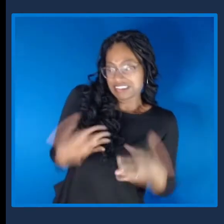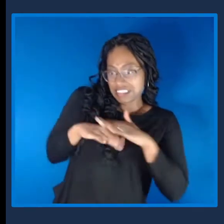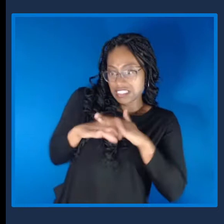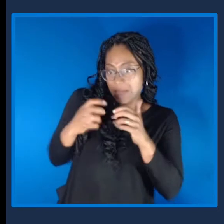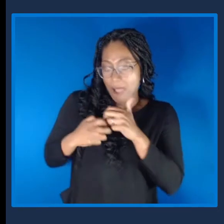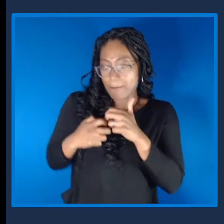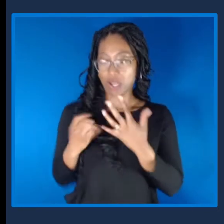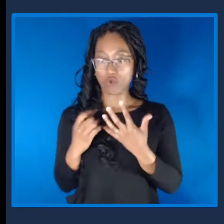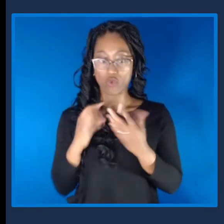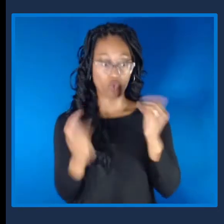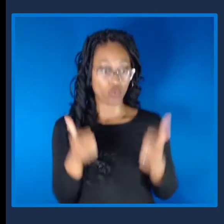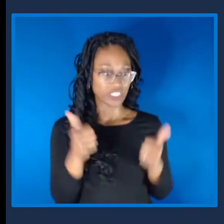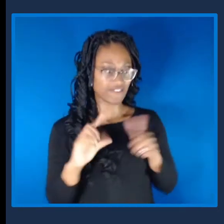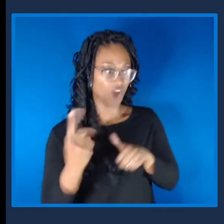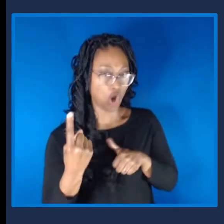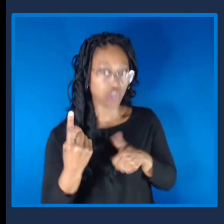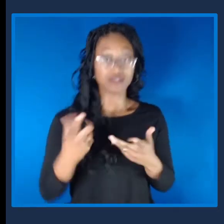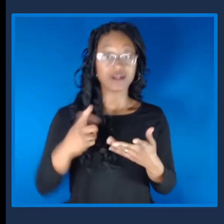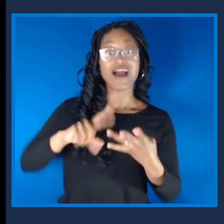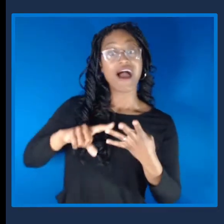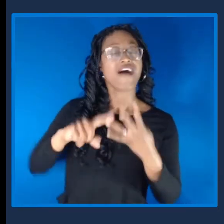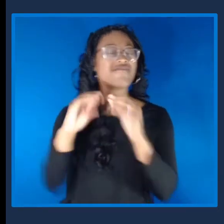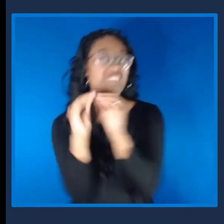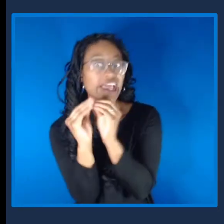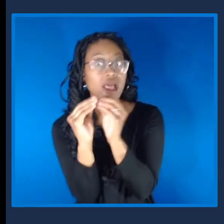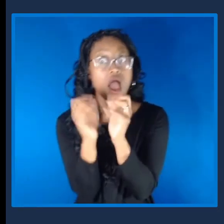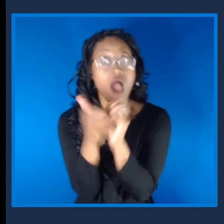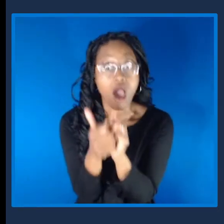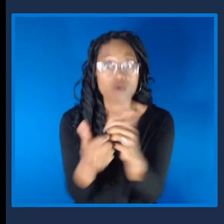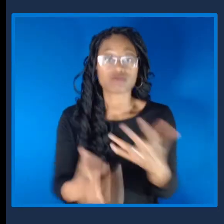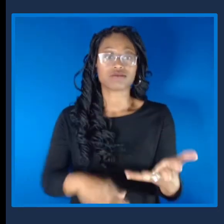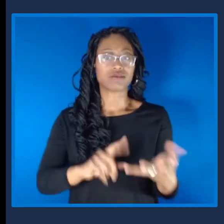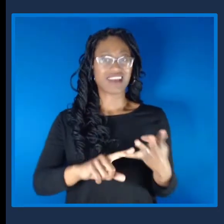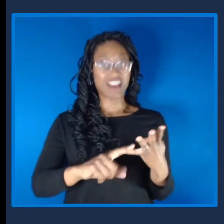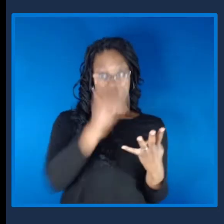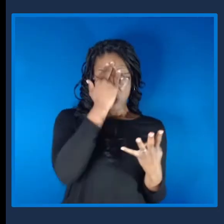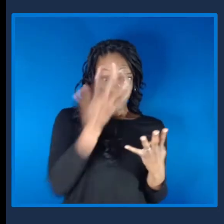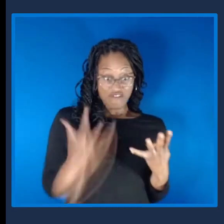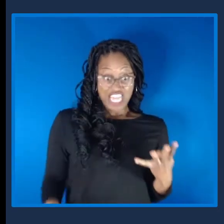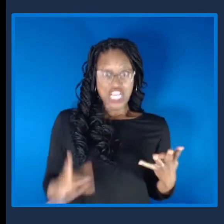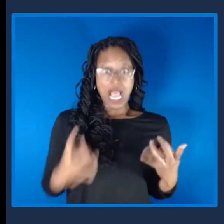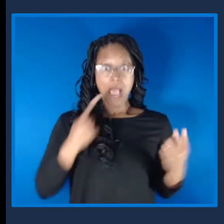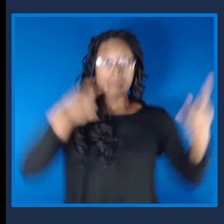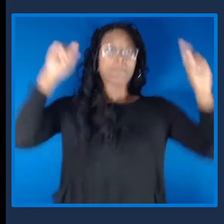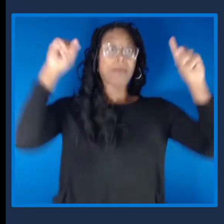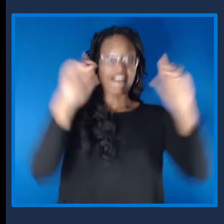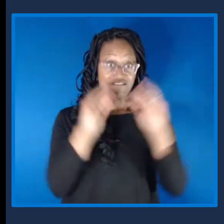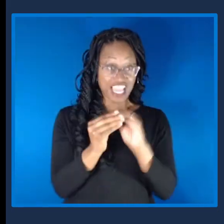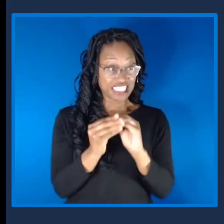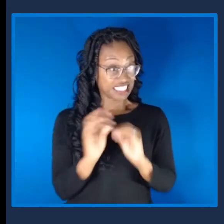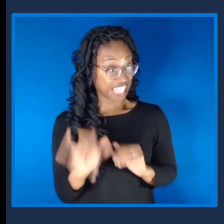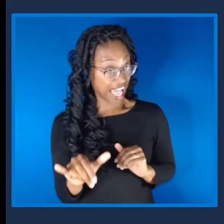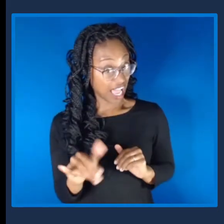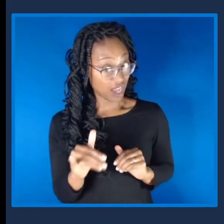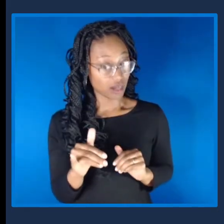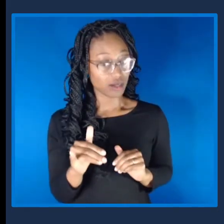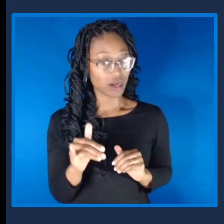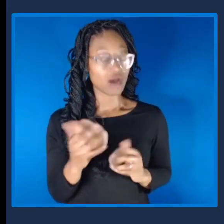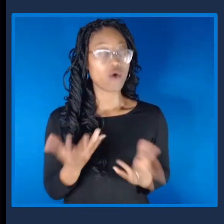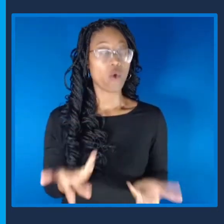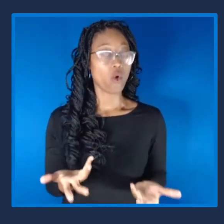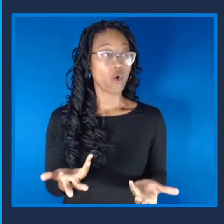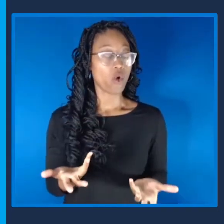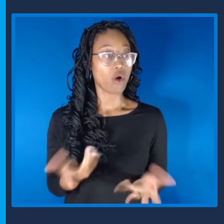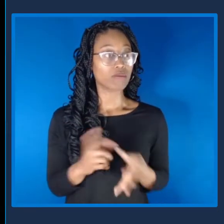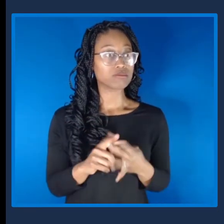fix? And then how do we fix them? And how do we know that we actually fixed the problems? So those are all common